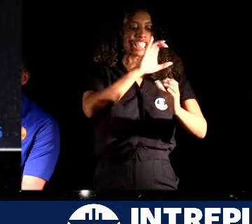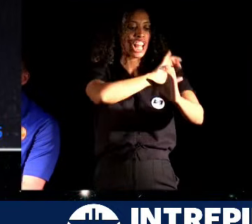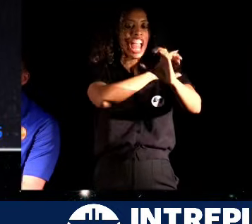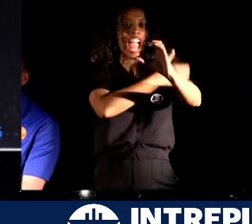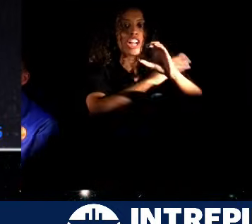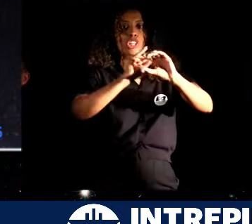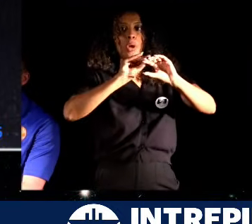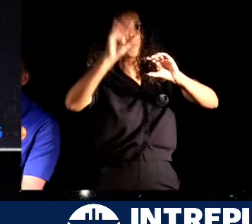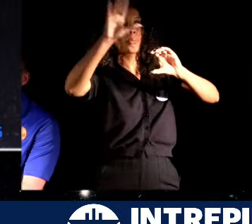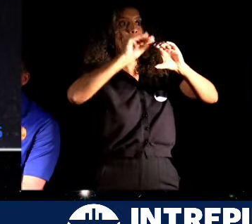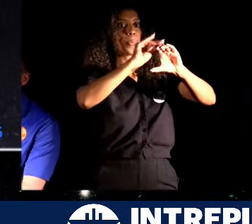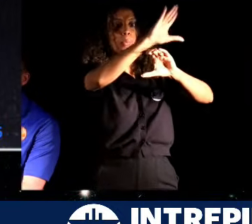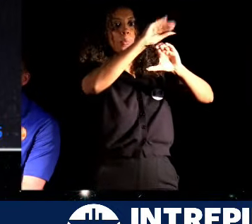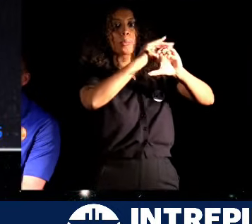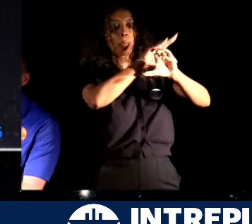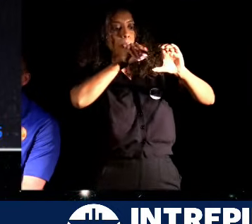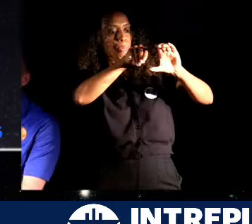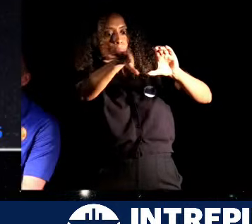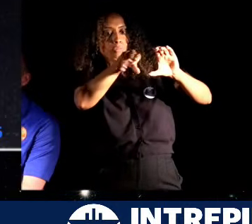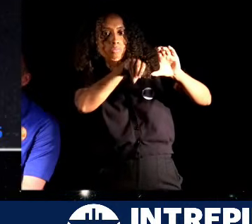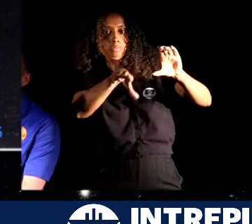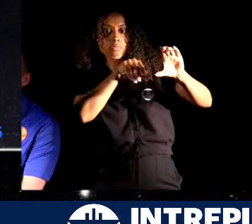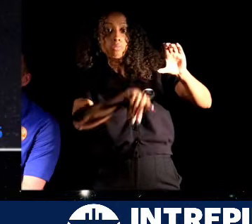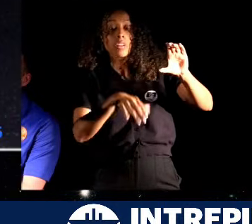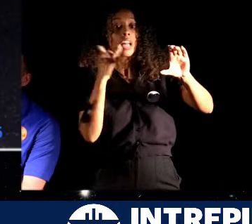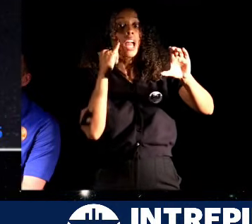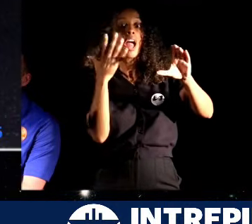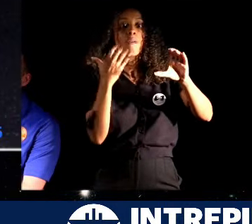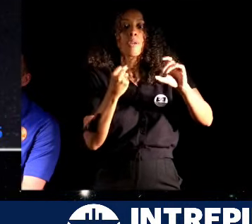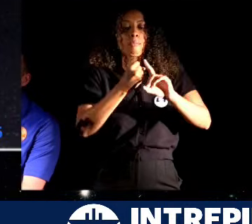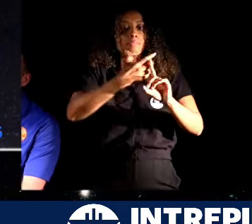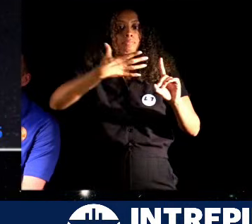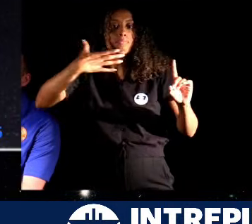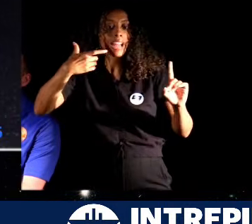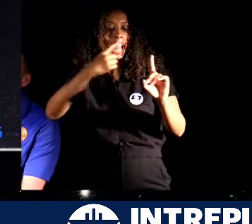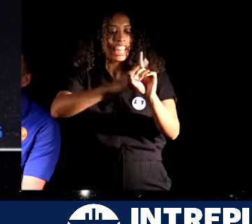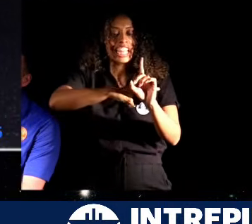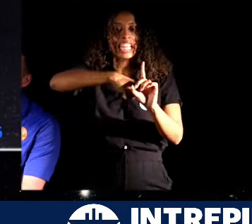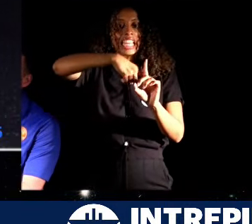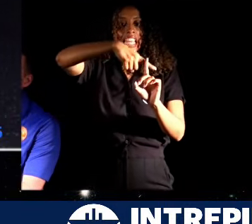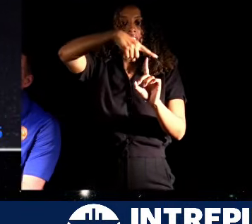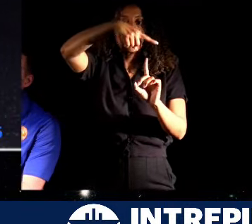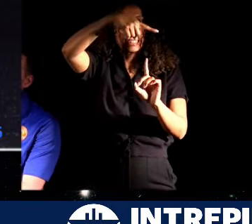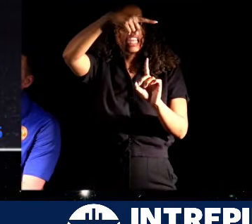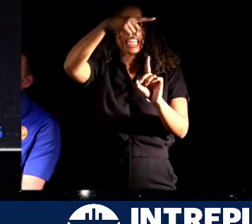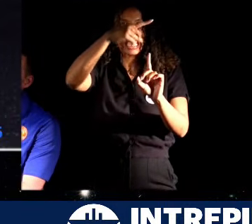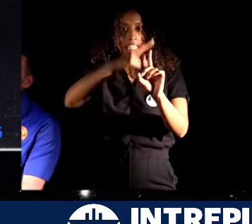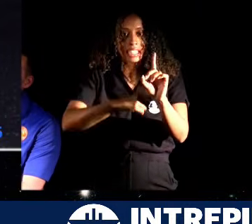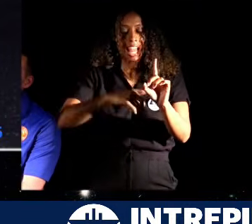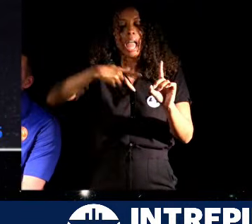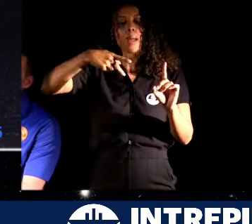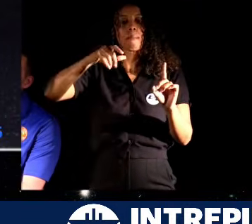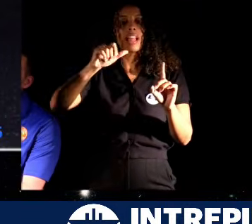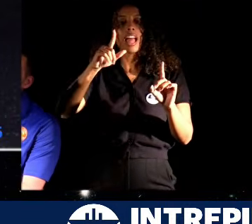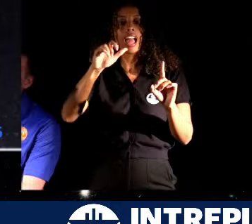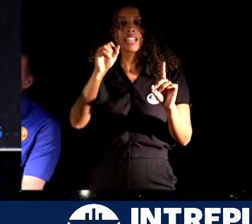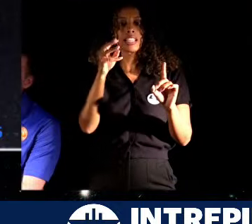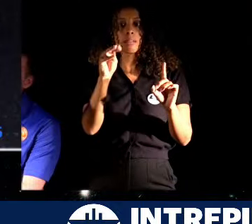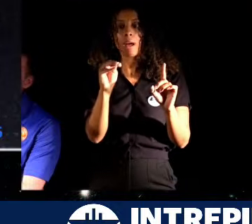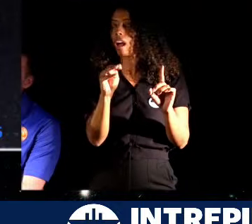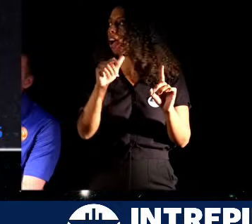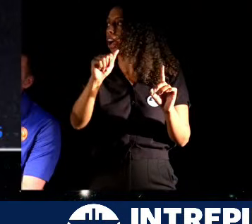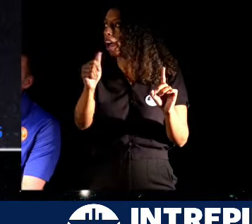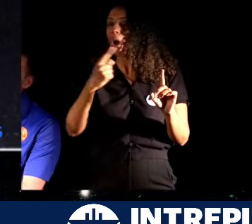them. And guess what? If you want to explain the heating and the acceleration of the plasma, what we are looking